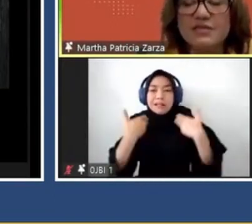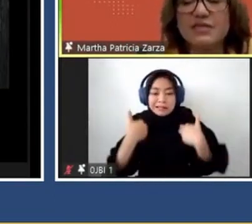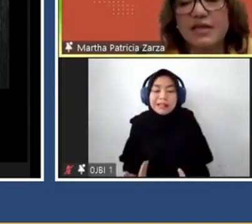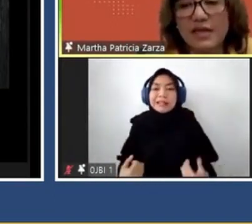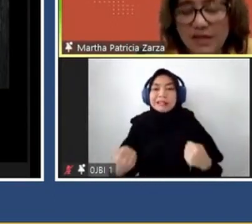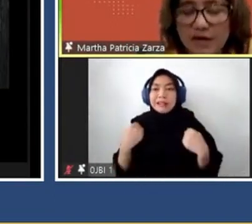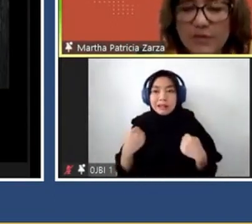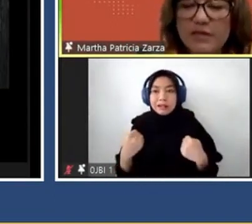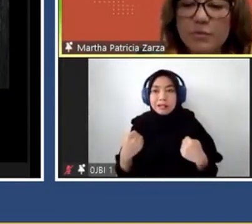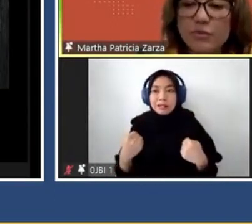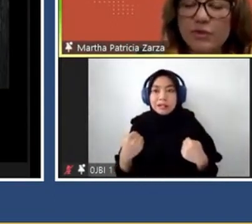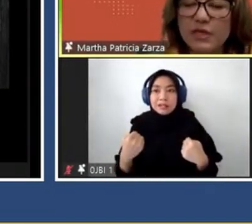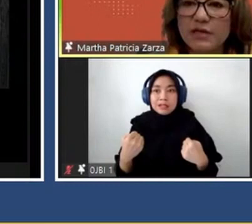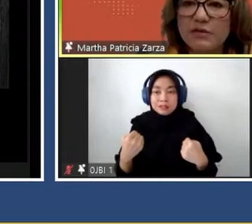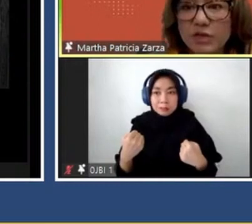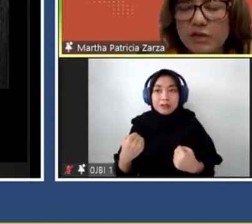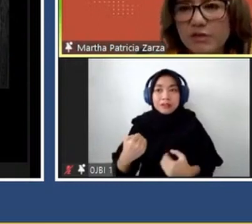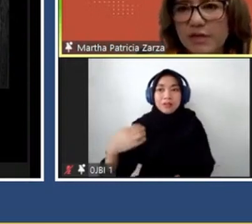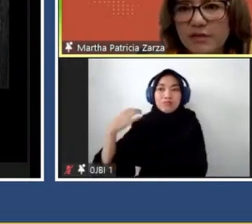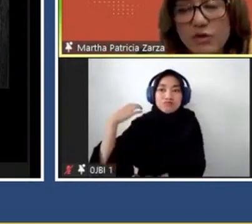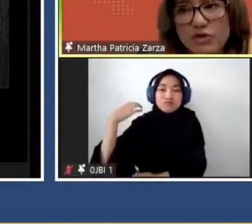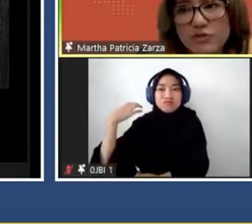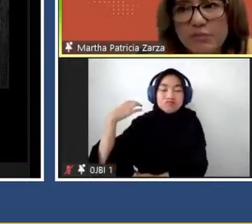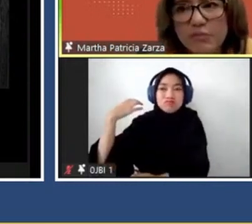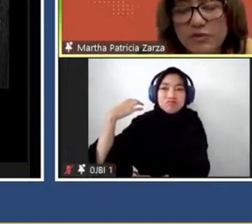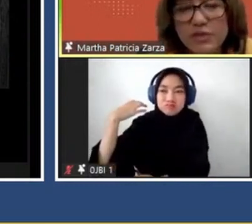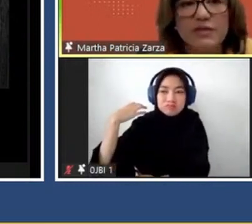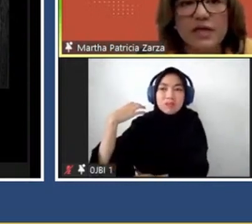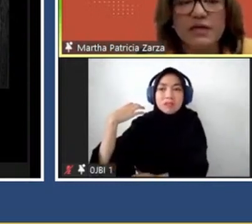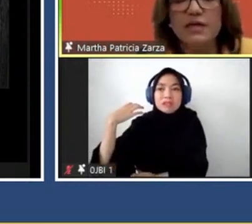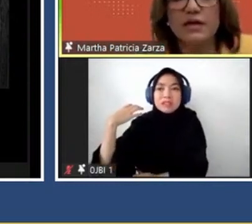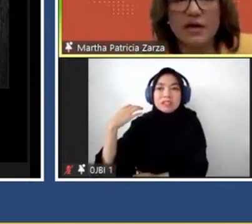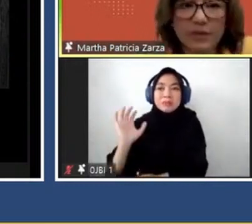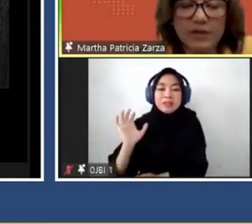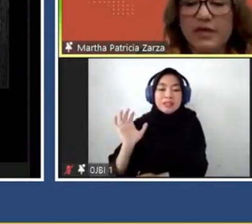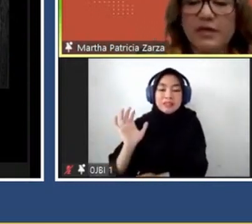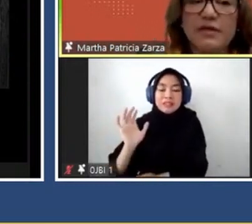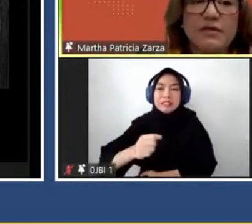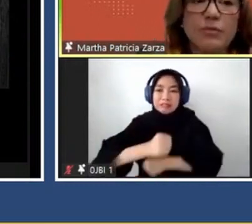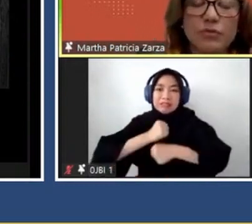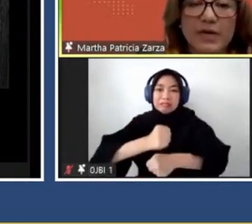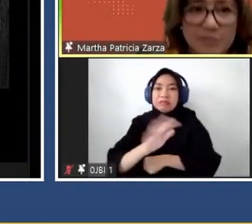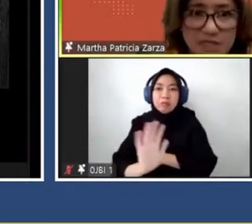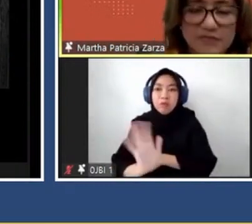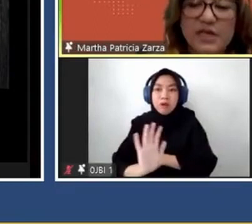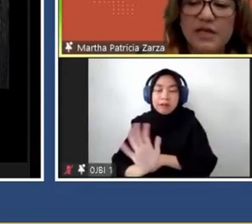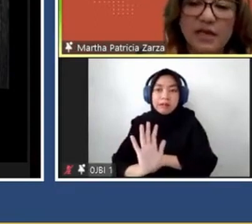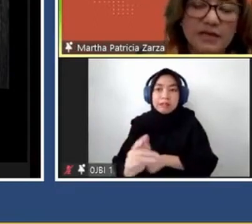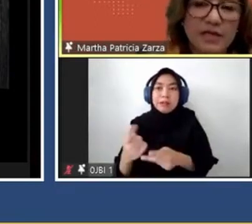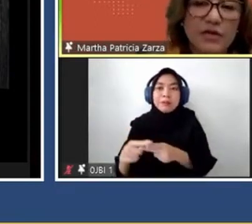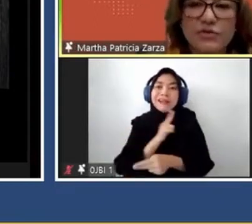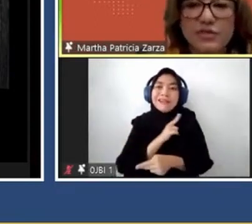best of the cases, they can carry the wood with a donkey or a horse, but mostly they carry the wood by